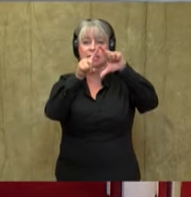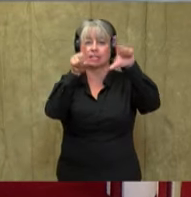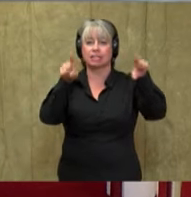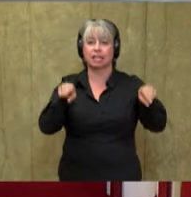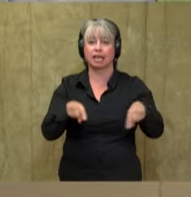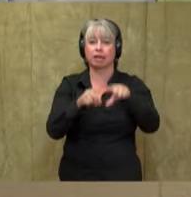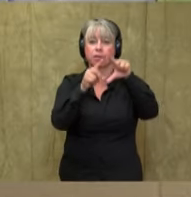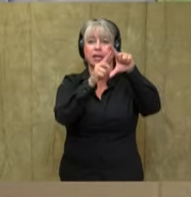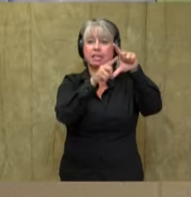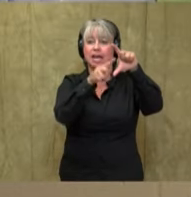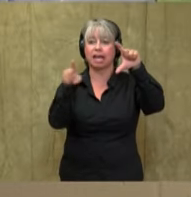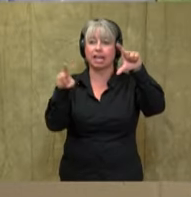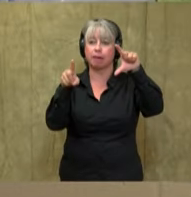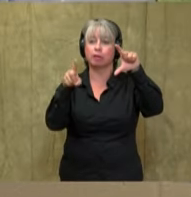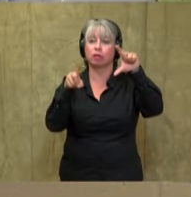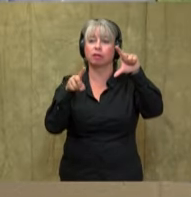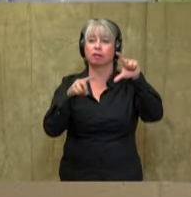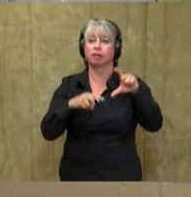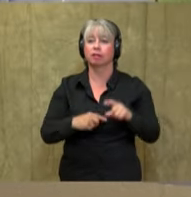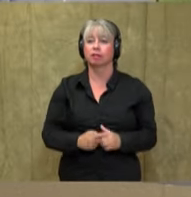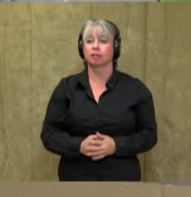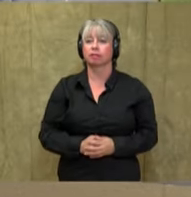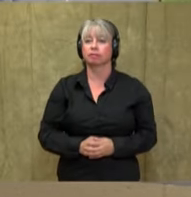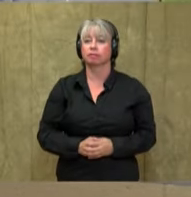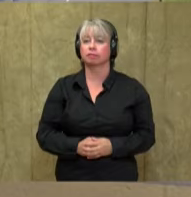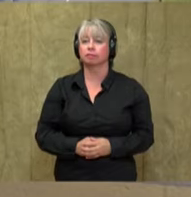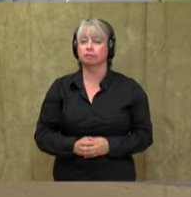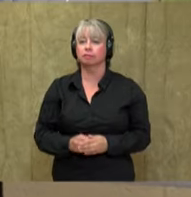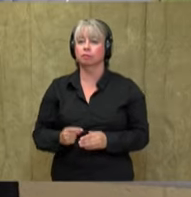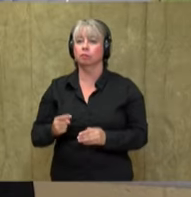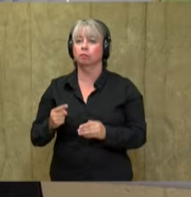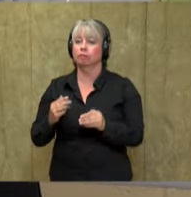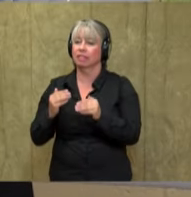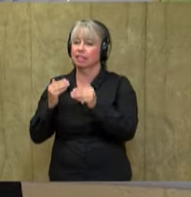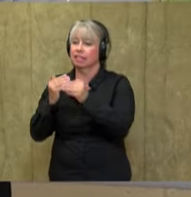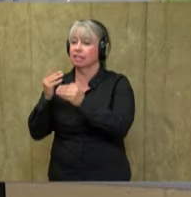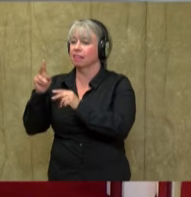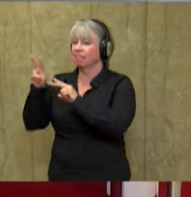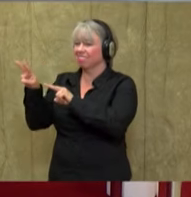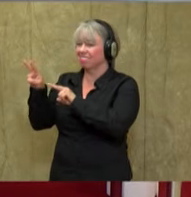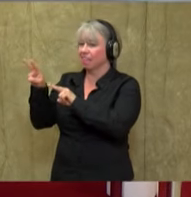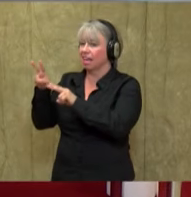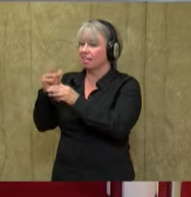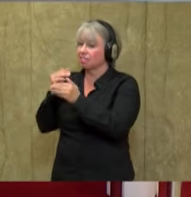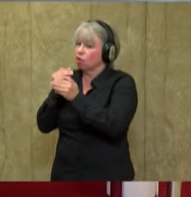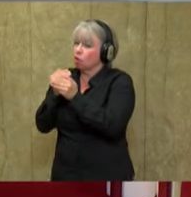it's the same. This one has close to the diameter. It's kind of